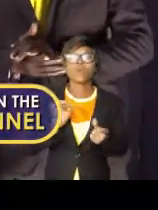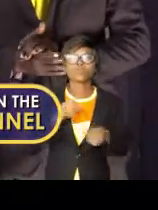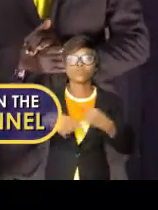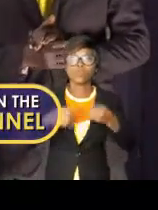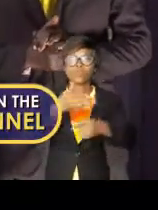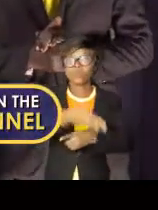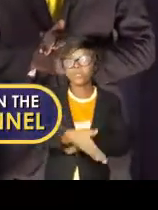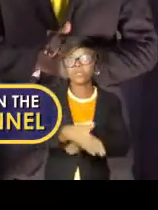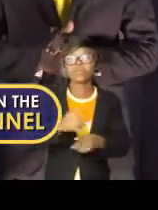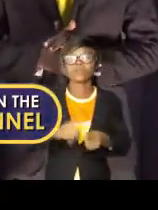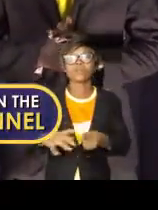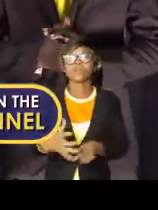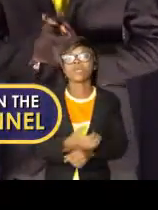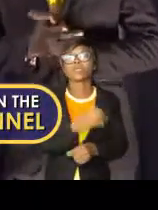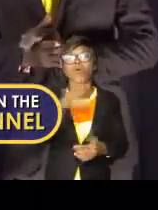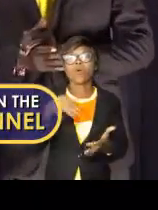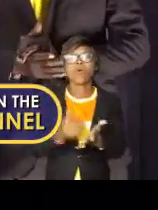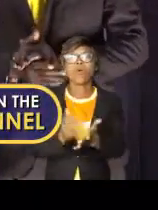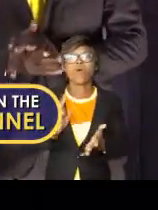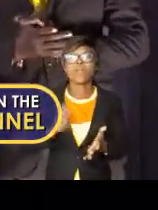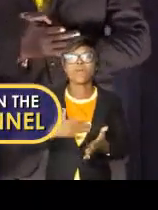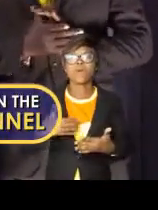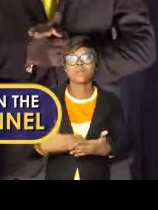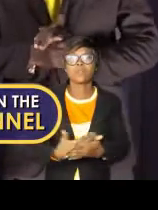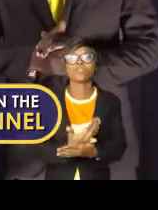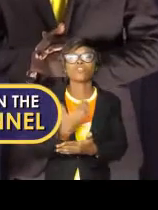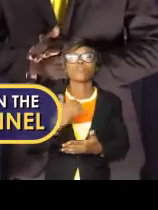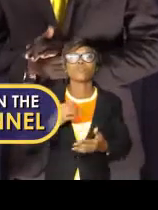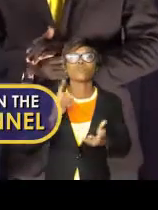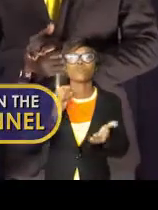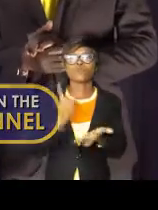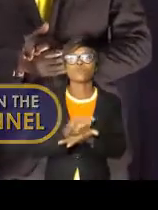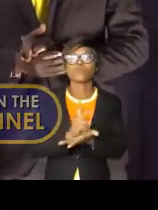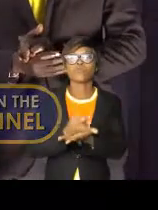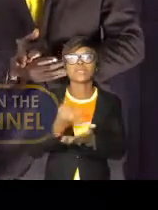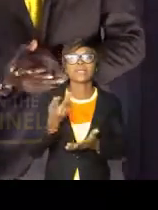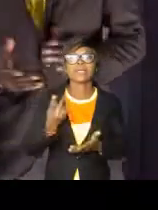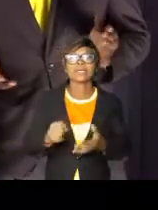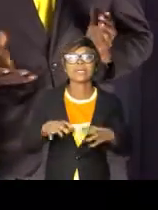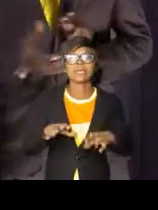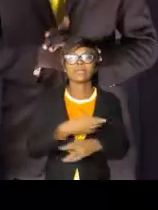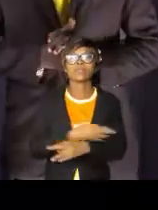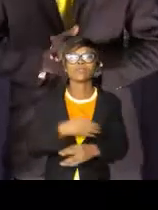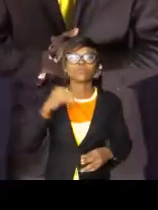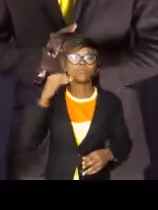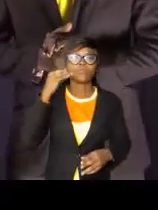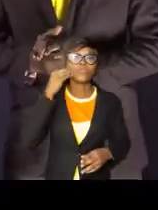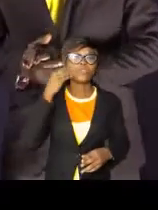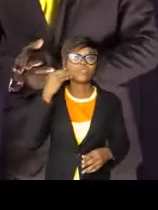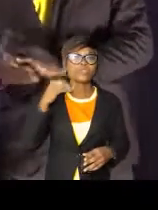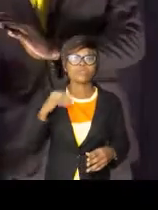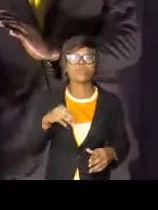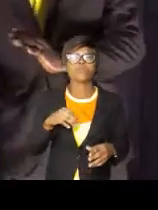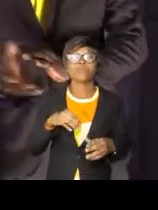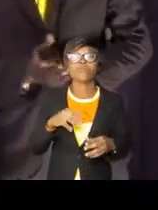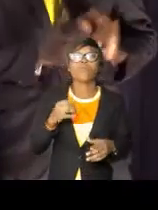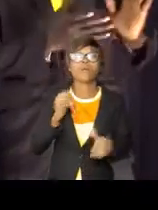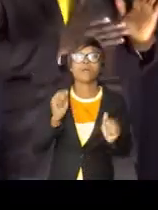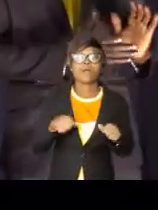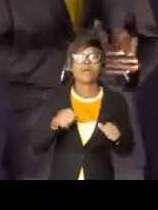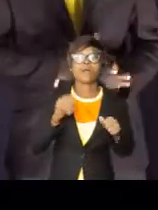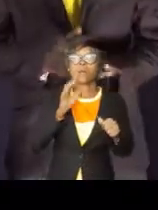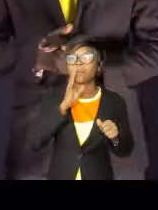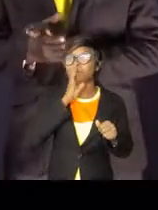LASUBEB YouTube channel to get notification when new videos are uploaded. The Classroom in Your Home could be